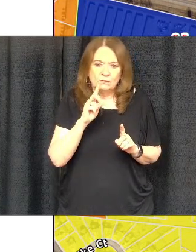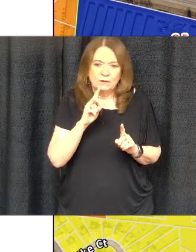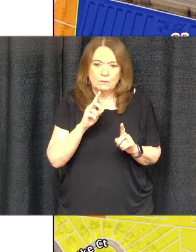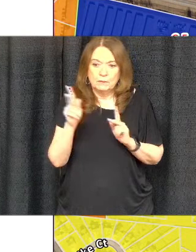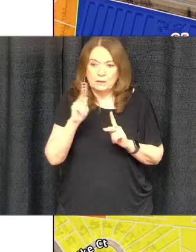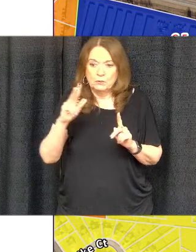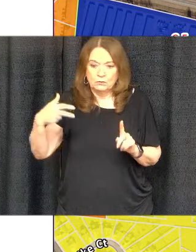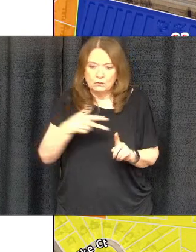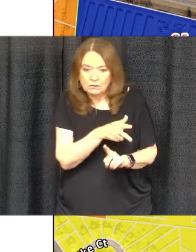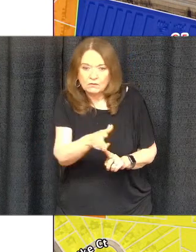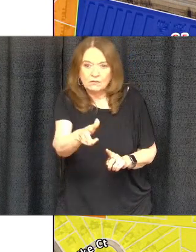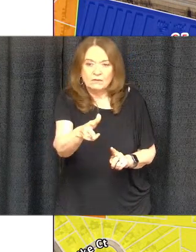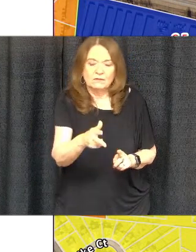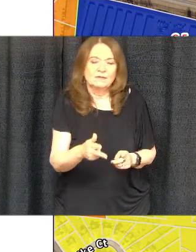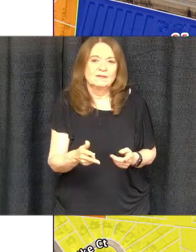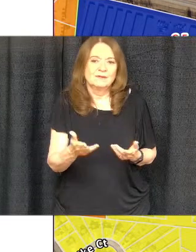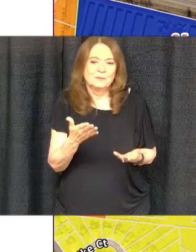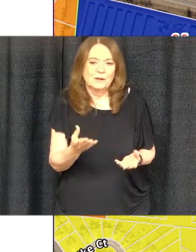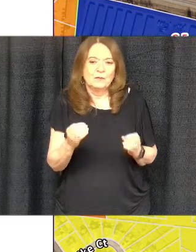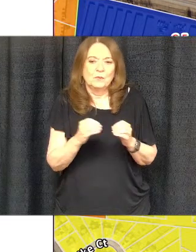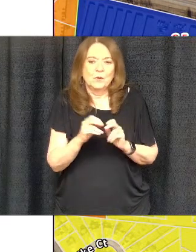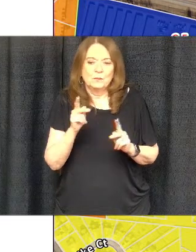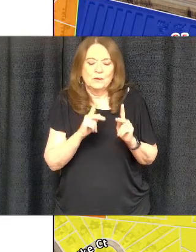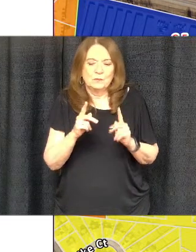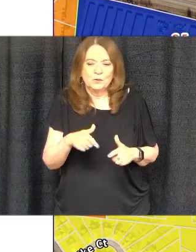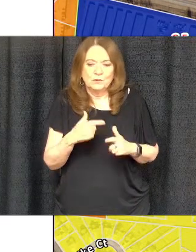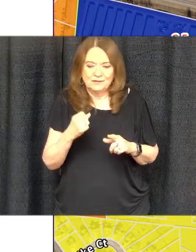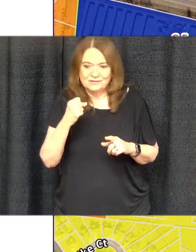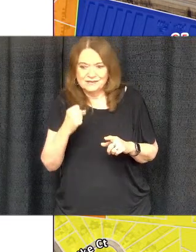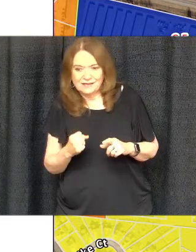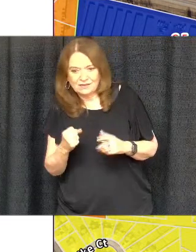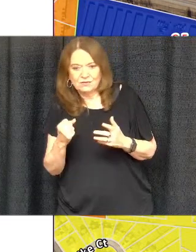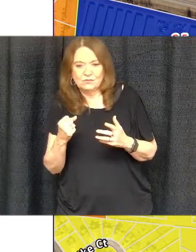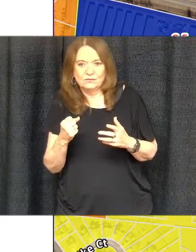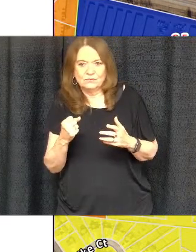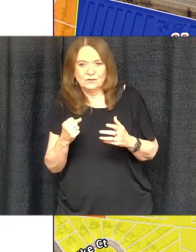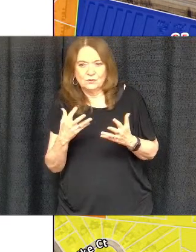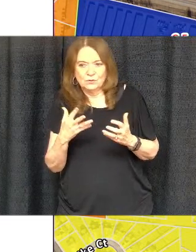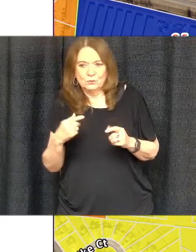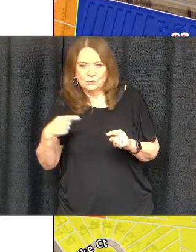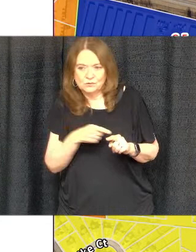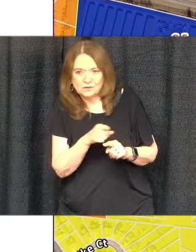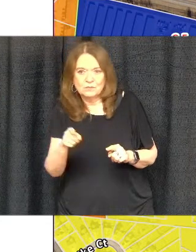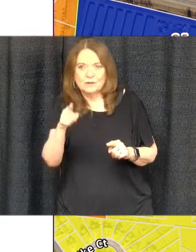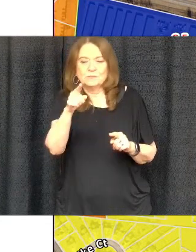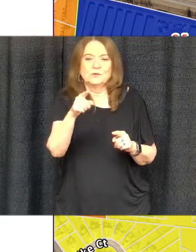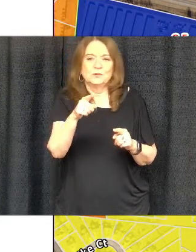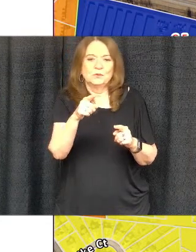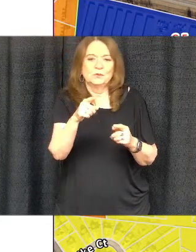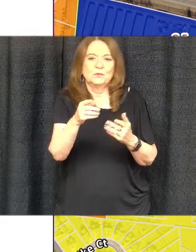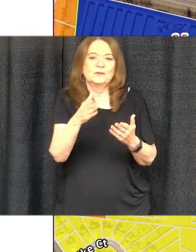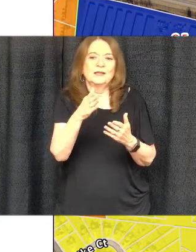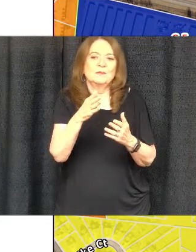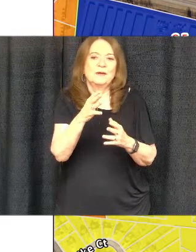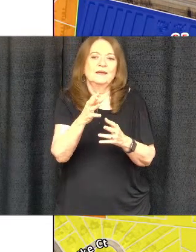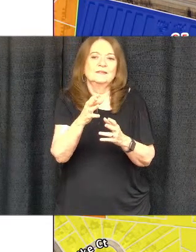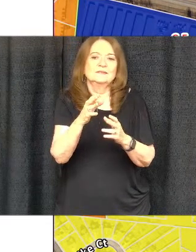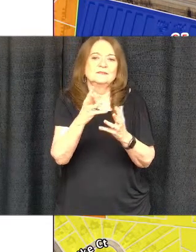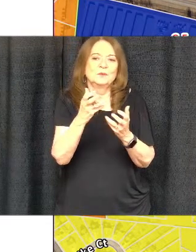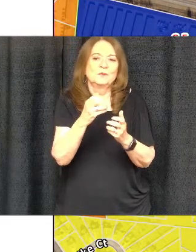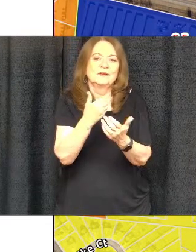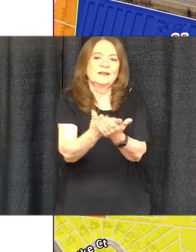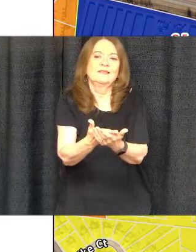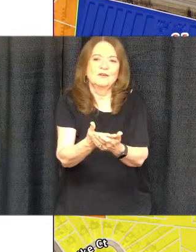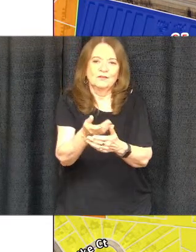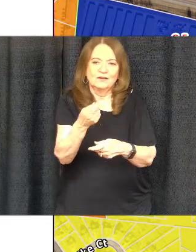traffic is more likely to come from residents south of here who want to come up to what this might attract versus the residents here